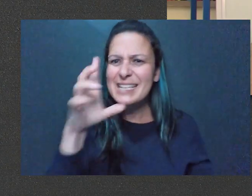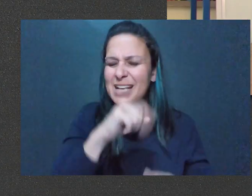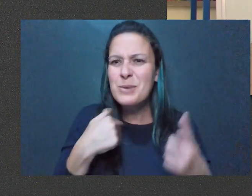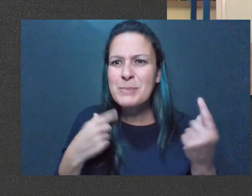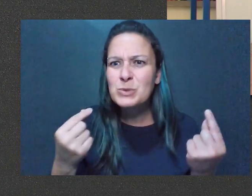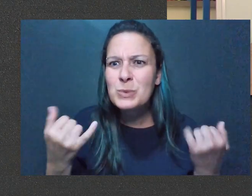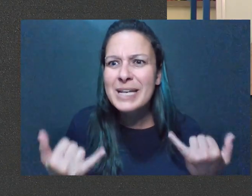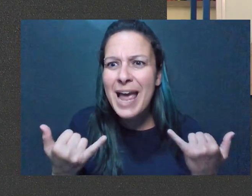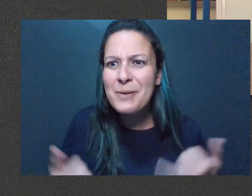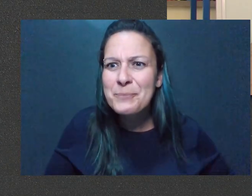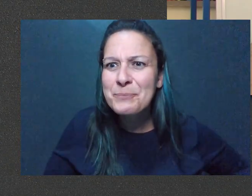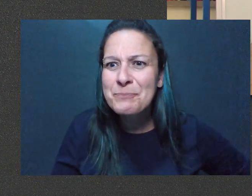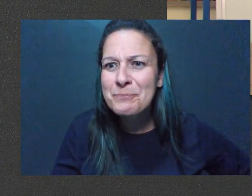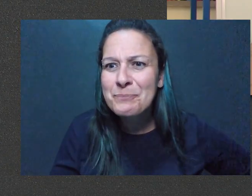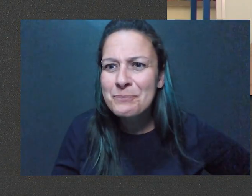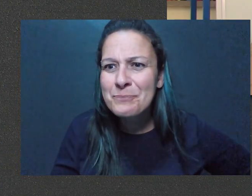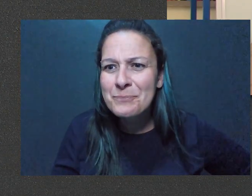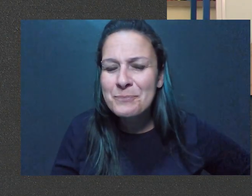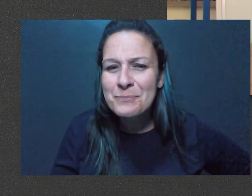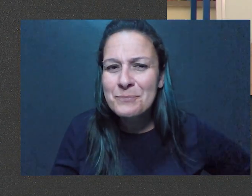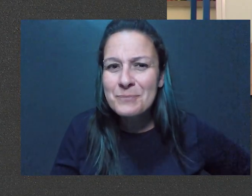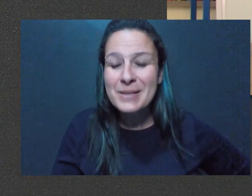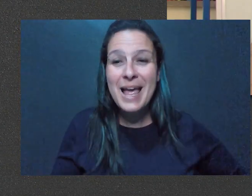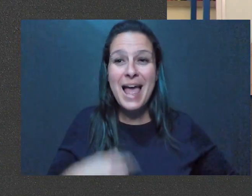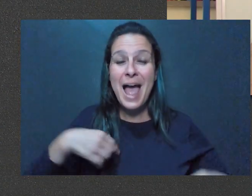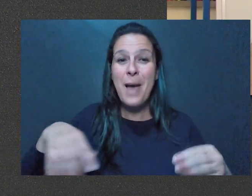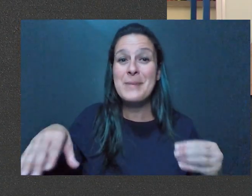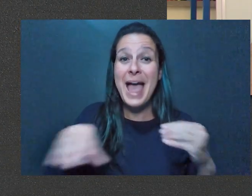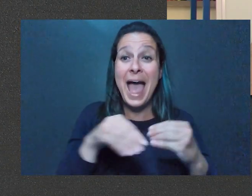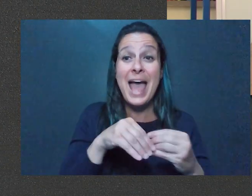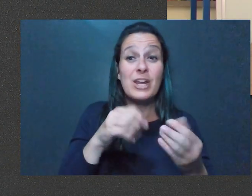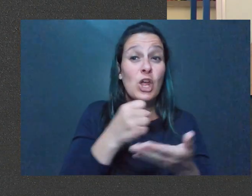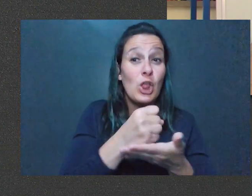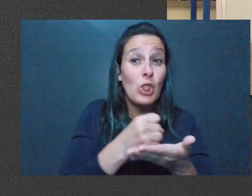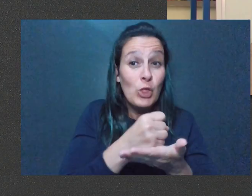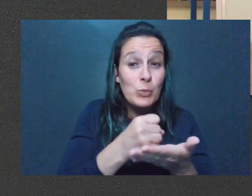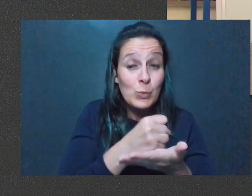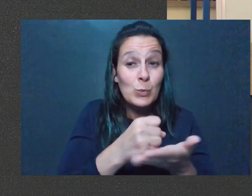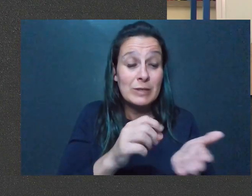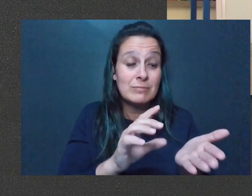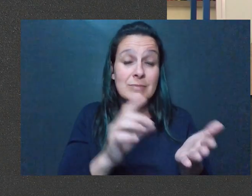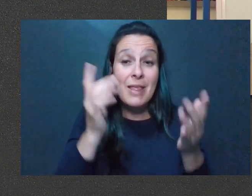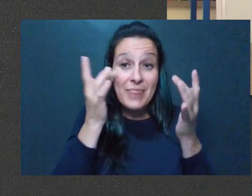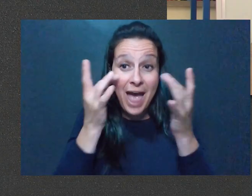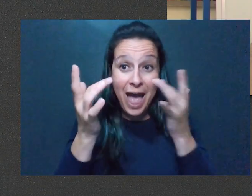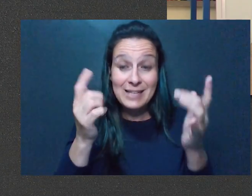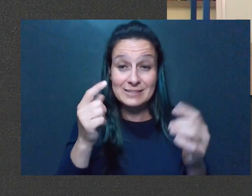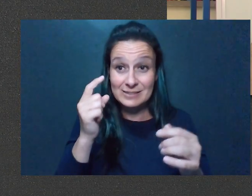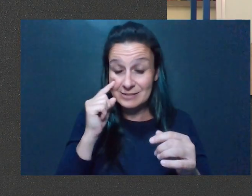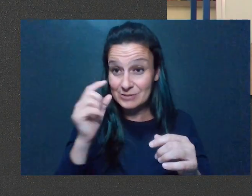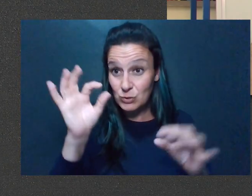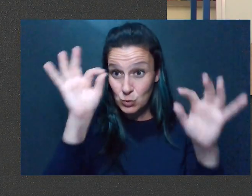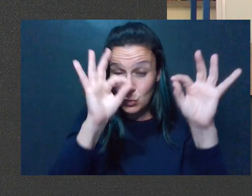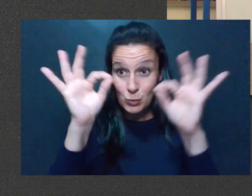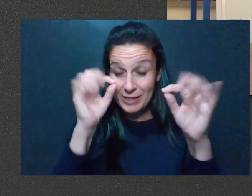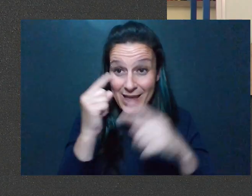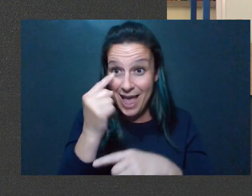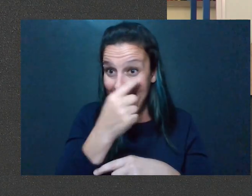do now? I'm gonna put a little bit of glue on the back of these googly eyes.